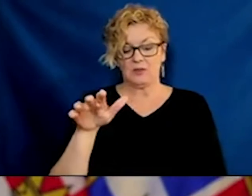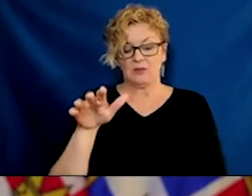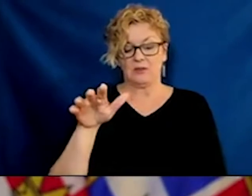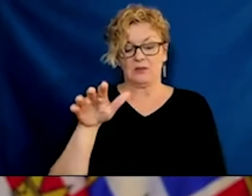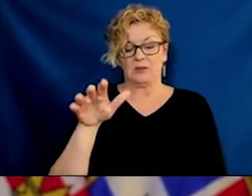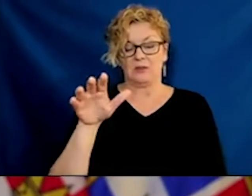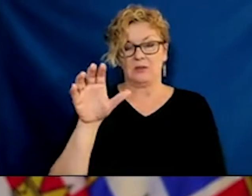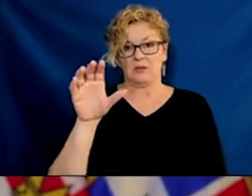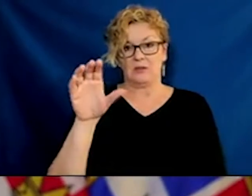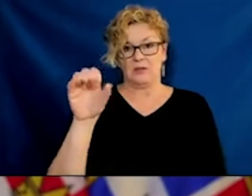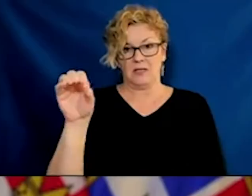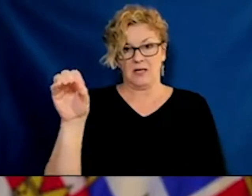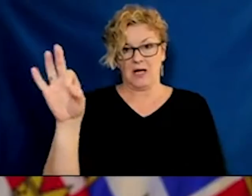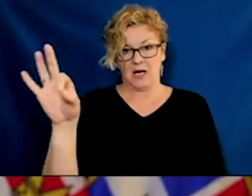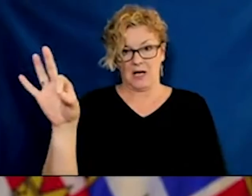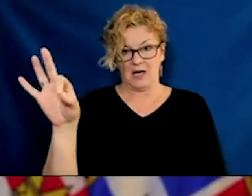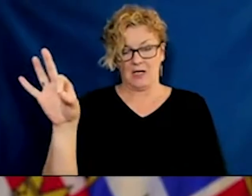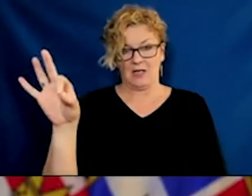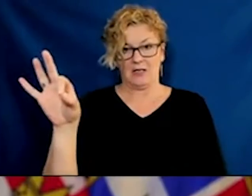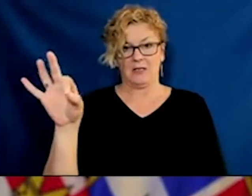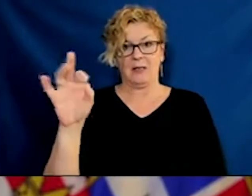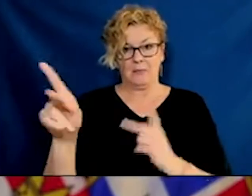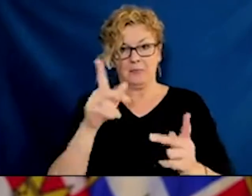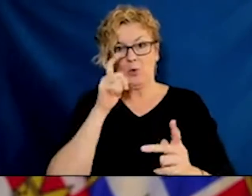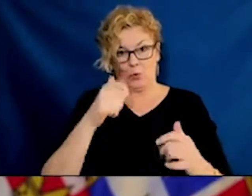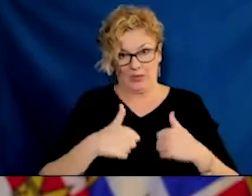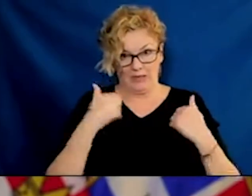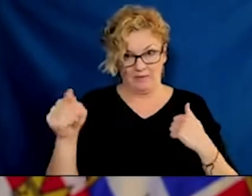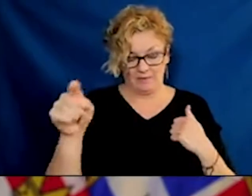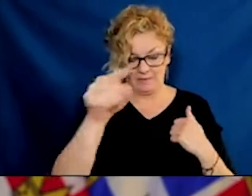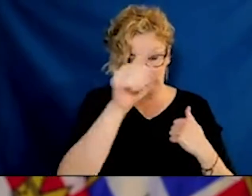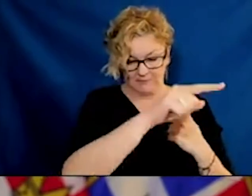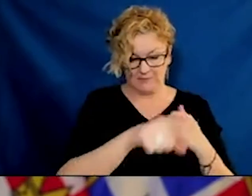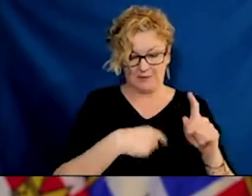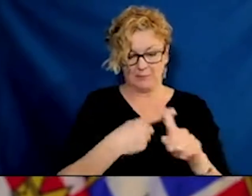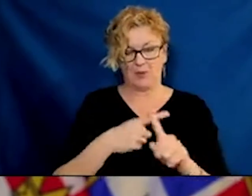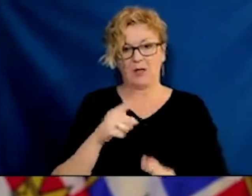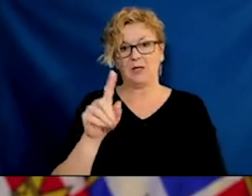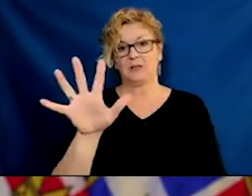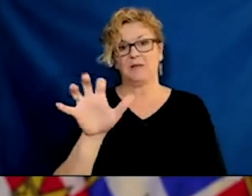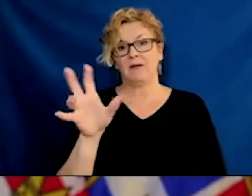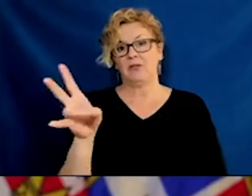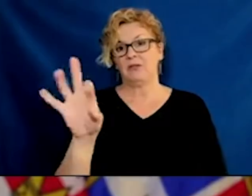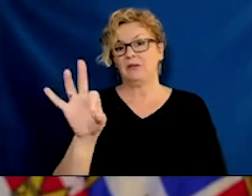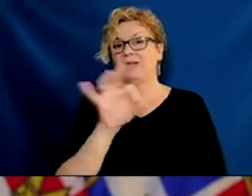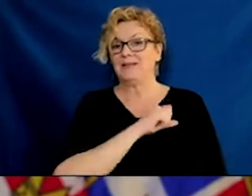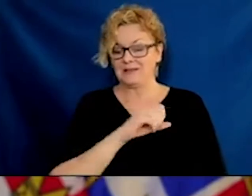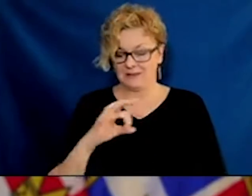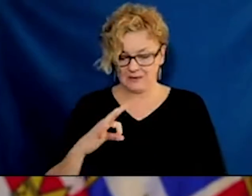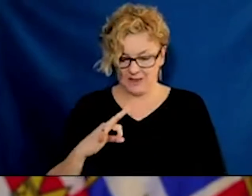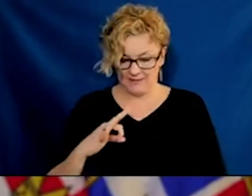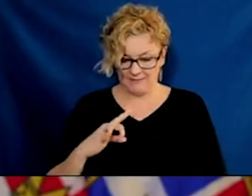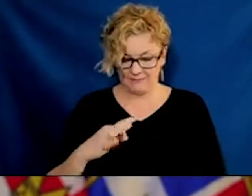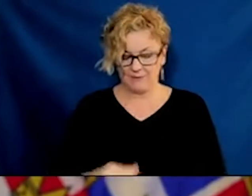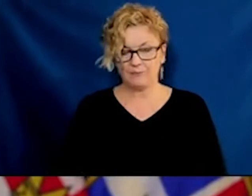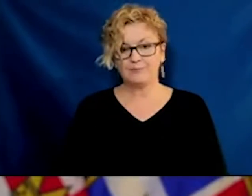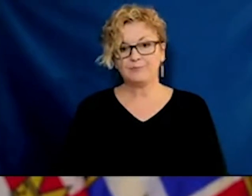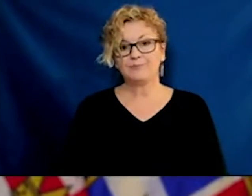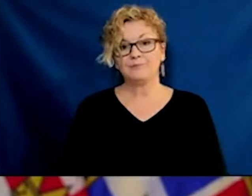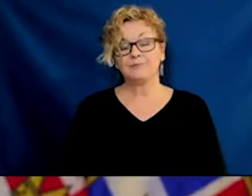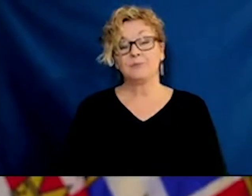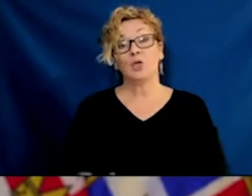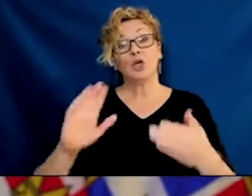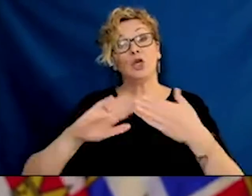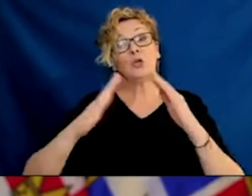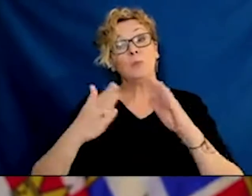Currently, we have 1 new outbreak in the community at the Surrey Emergency Response Centre and in